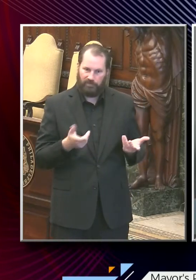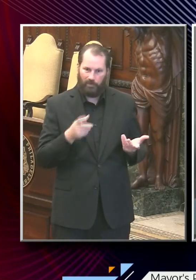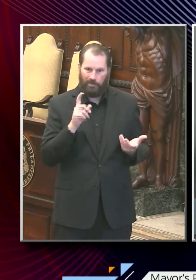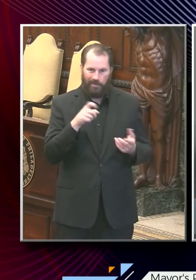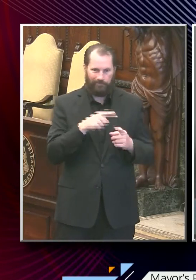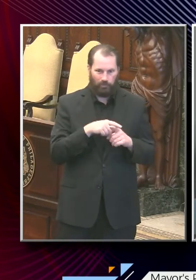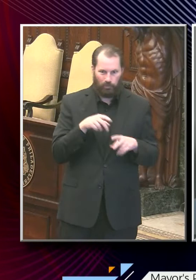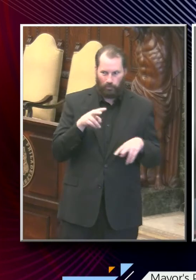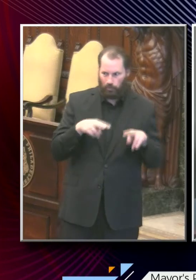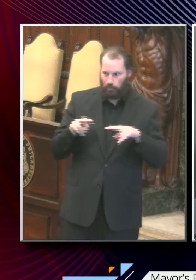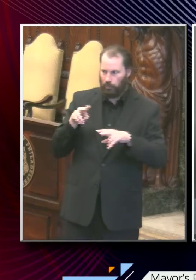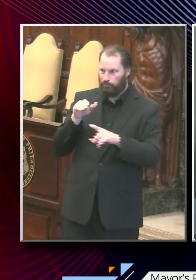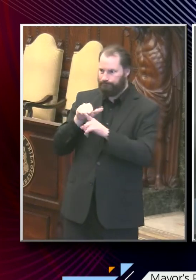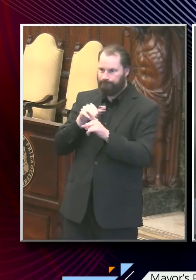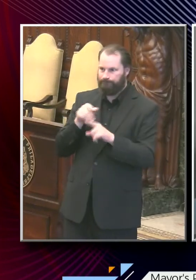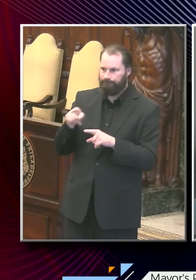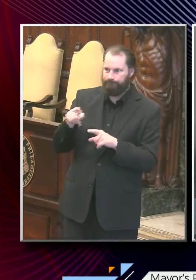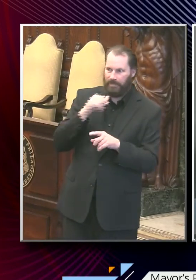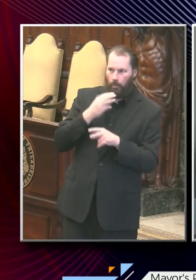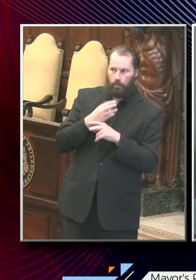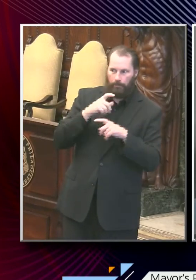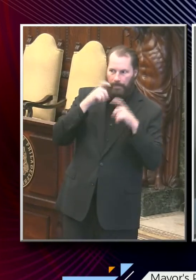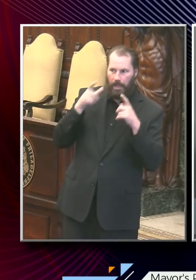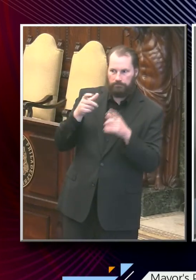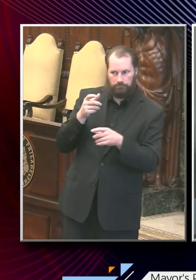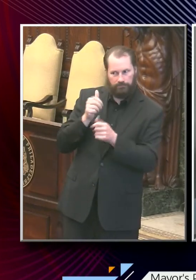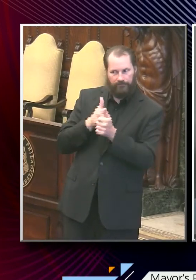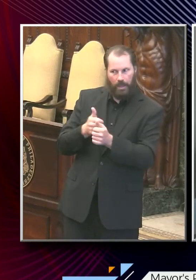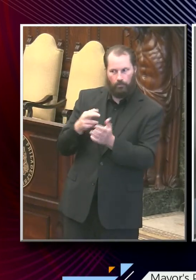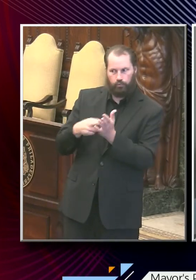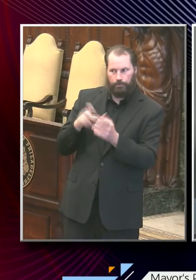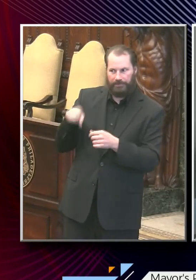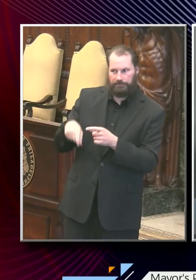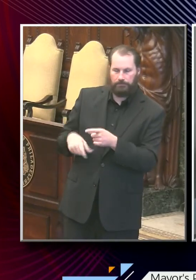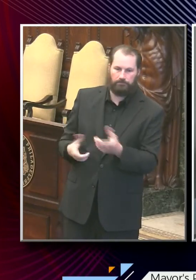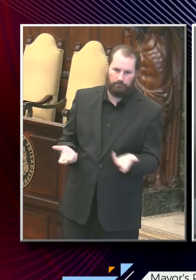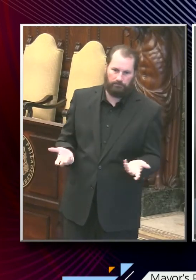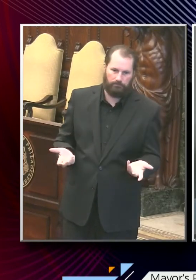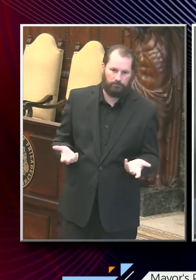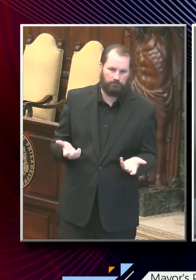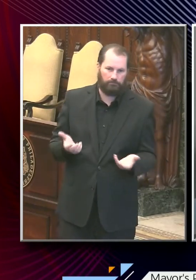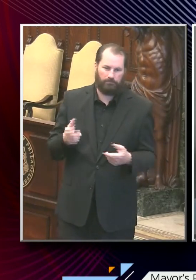can guarantee that it'll only work if everybody takes that attitude that we all need to work on this together.